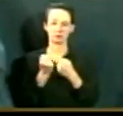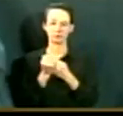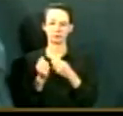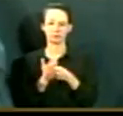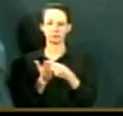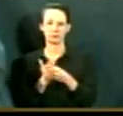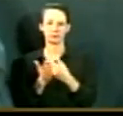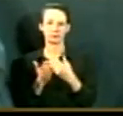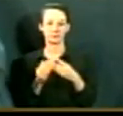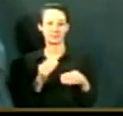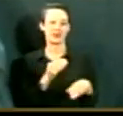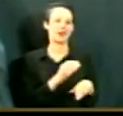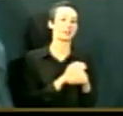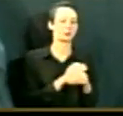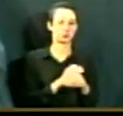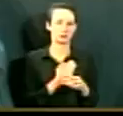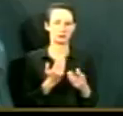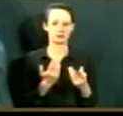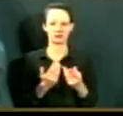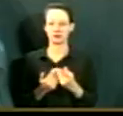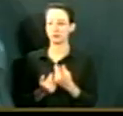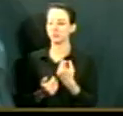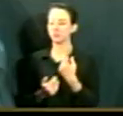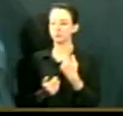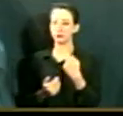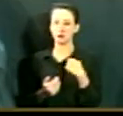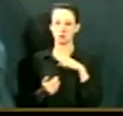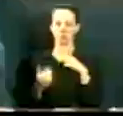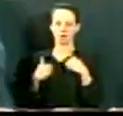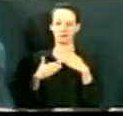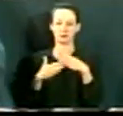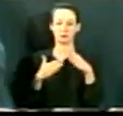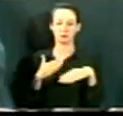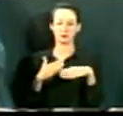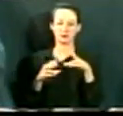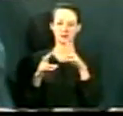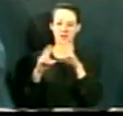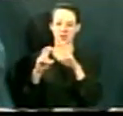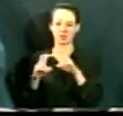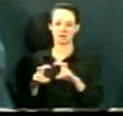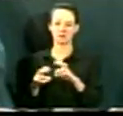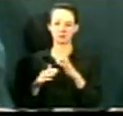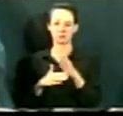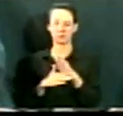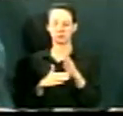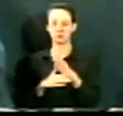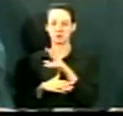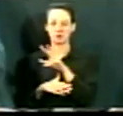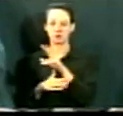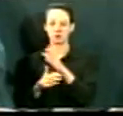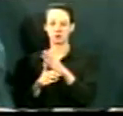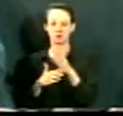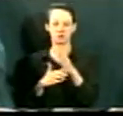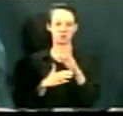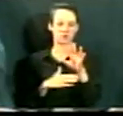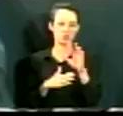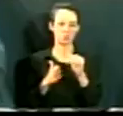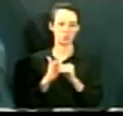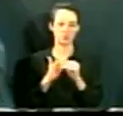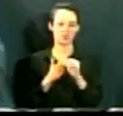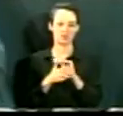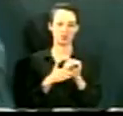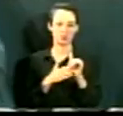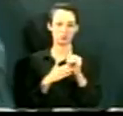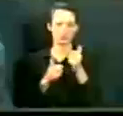Extra, in addition. We haven't completed the analysis of it, but it's somewhere between $3 and $5 million per school. Per school. So I'm